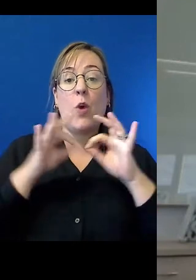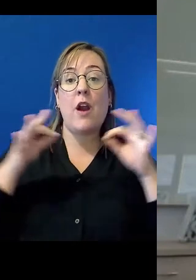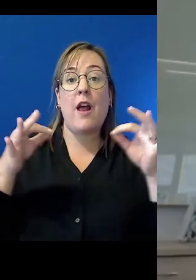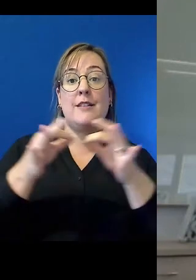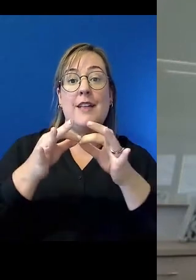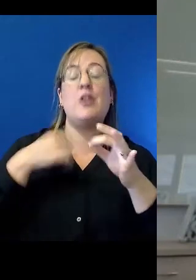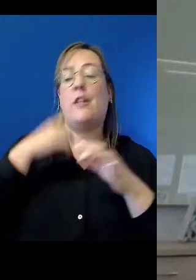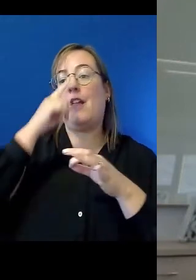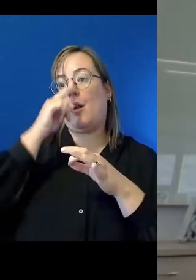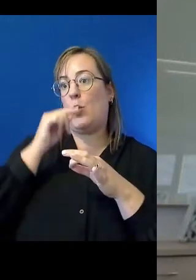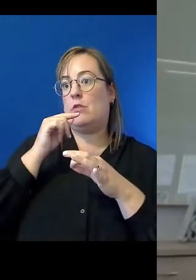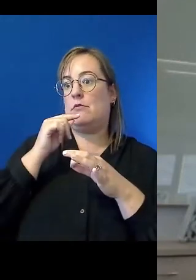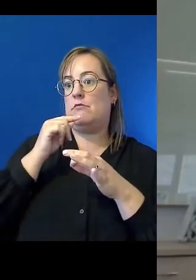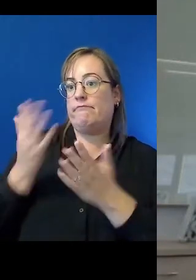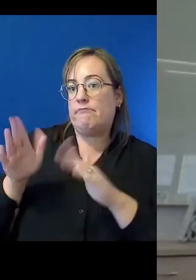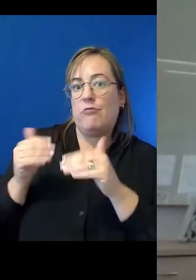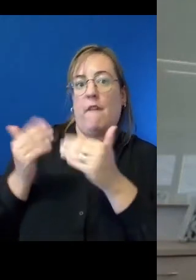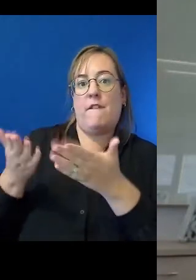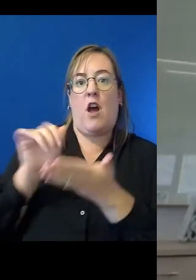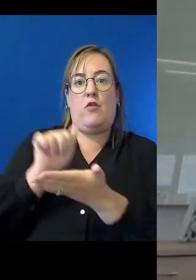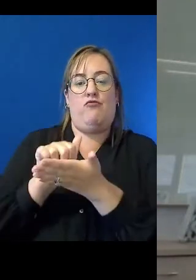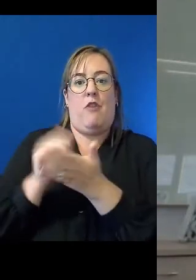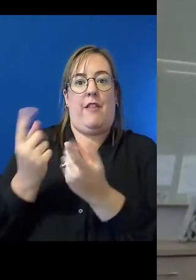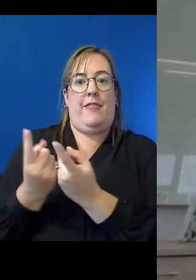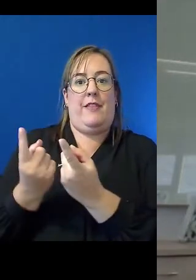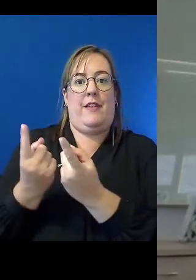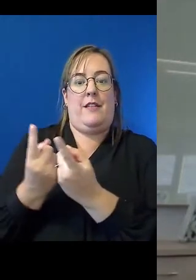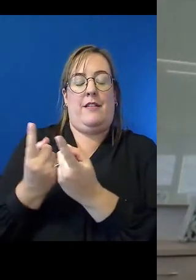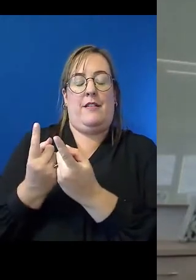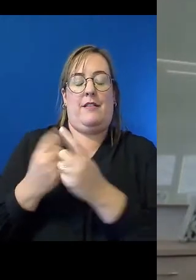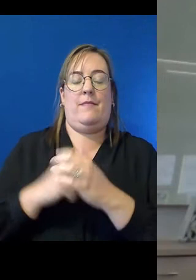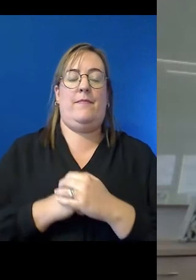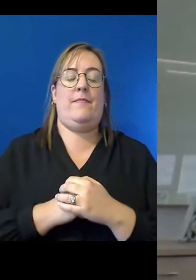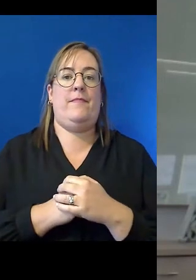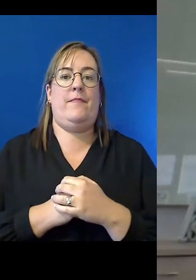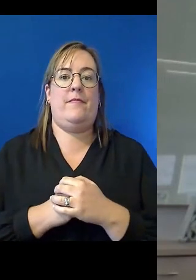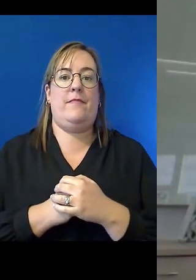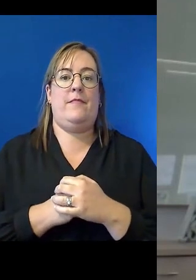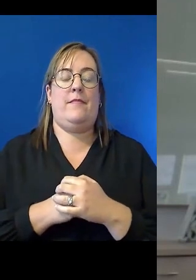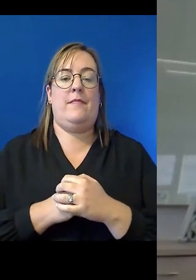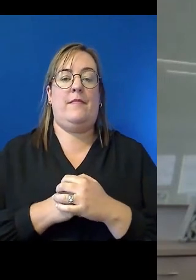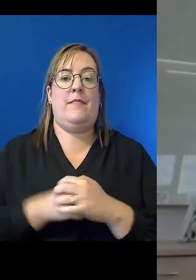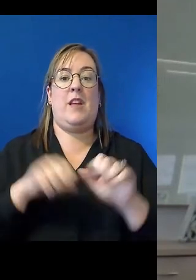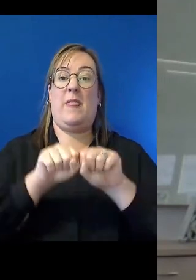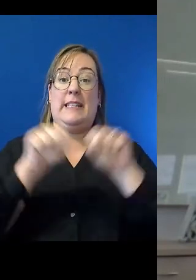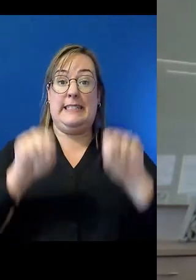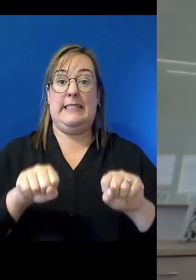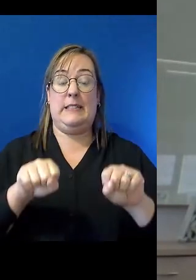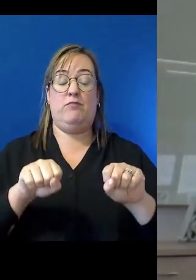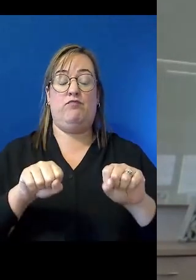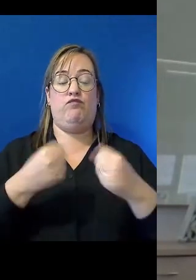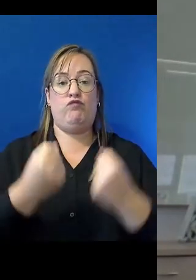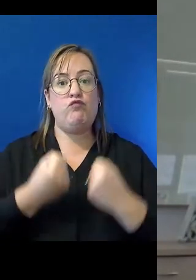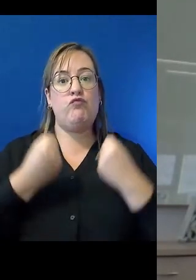those people to prevent reoffending. And the system is really robust and strong. So I have a full